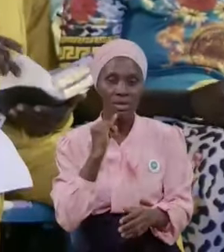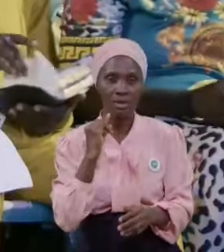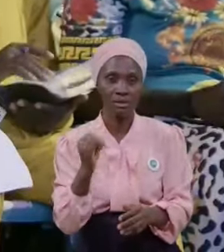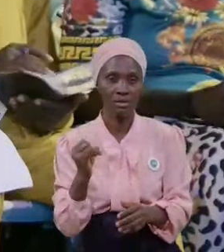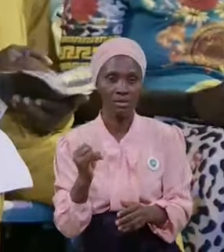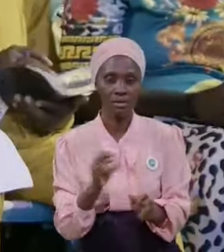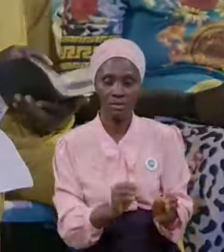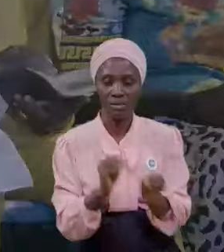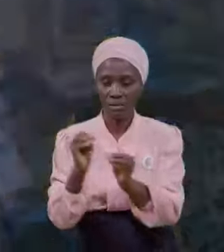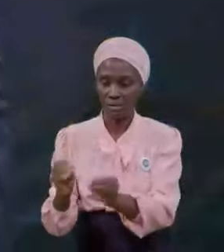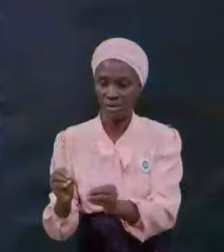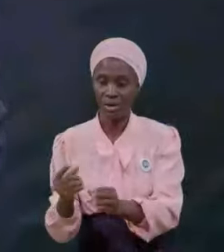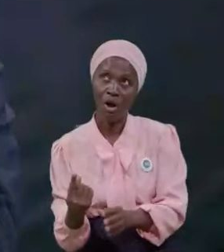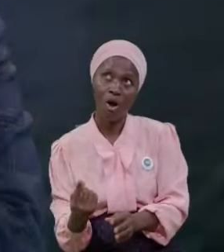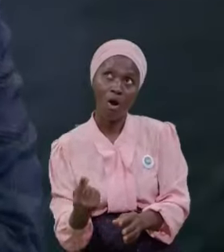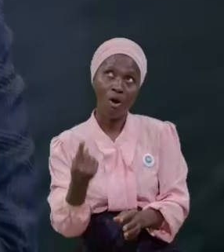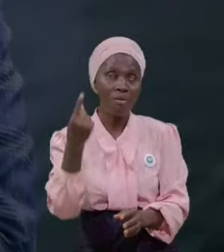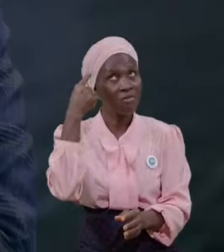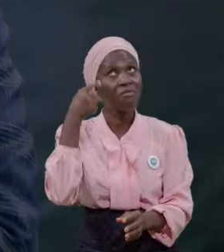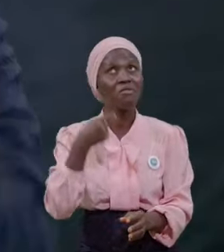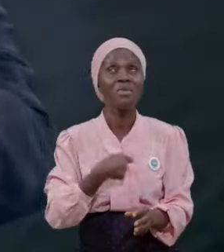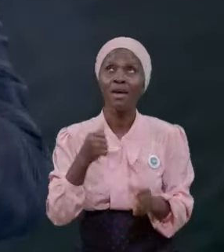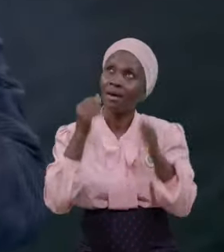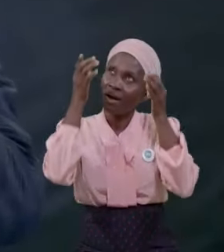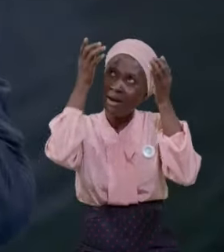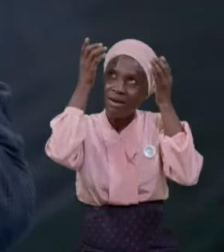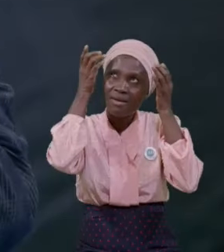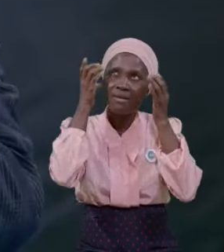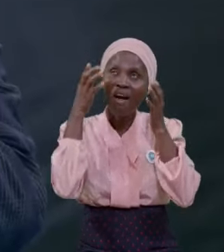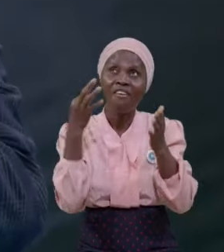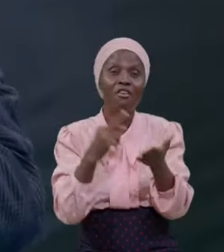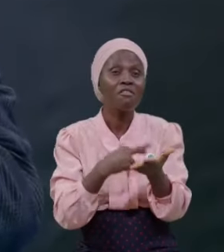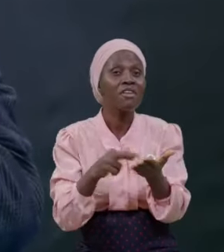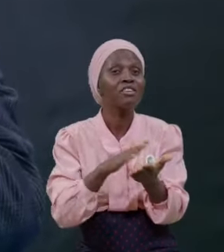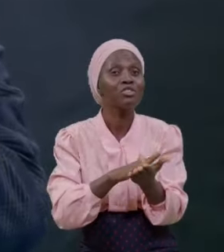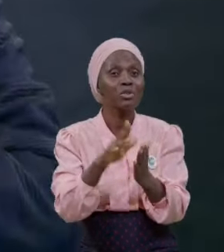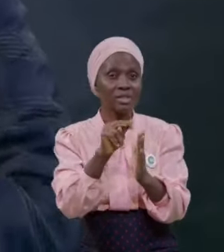a crown of righteousness,